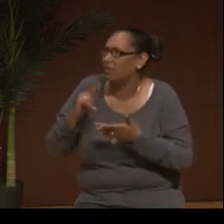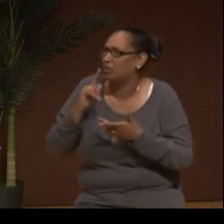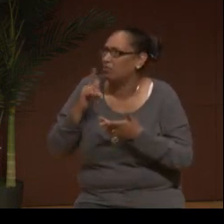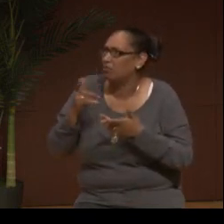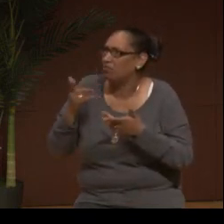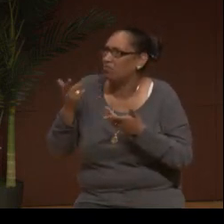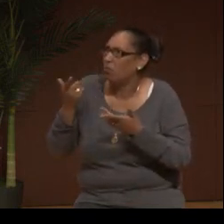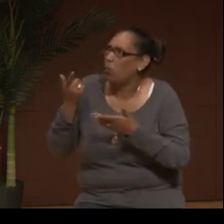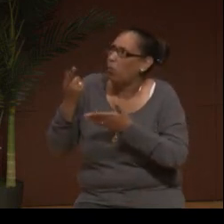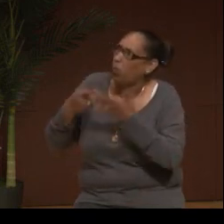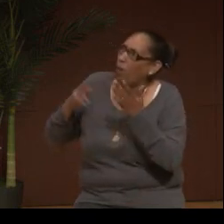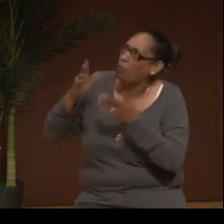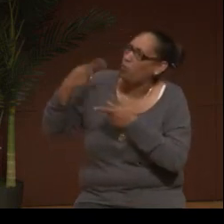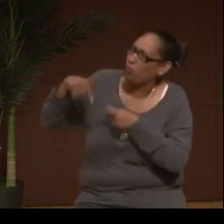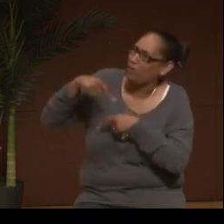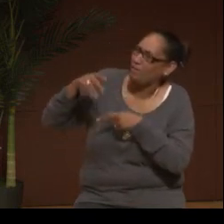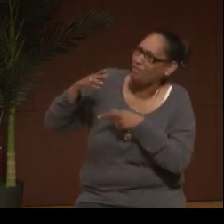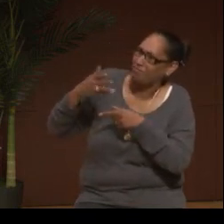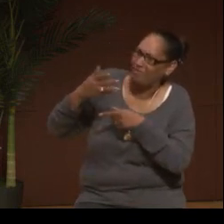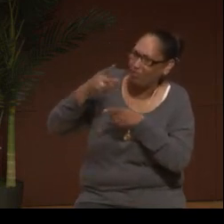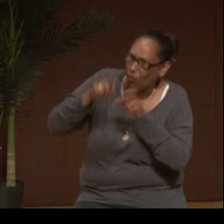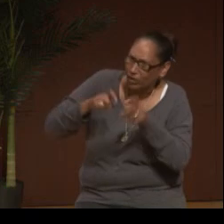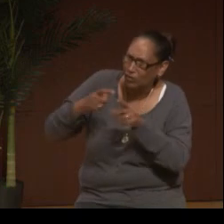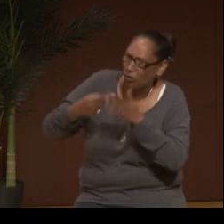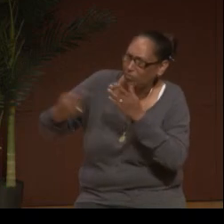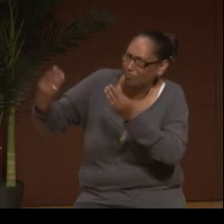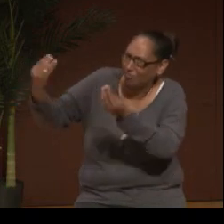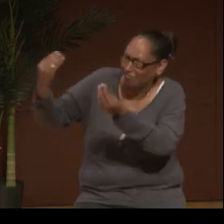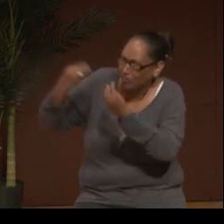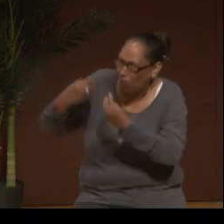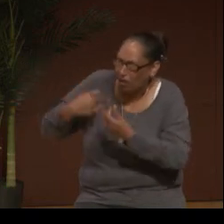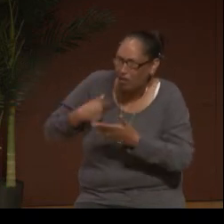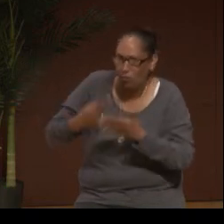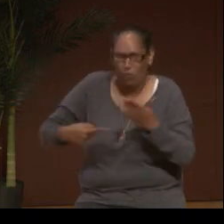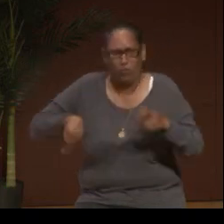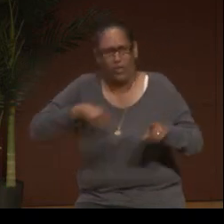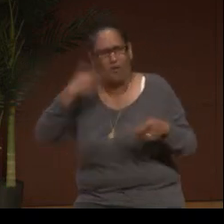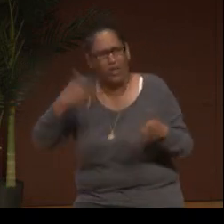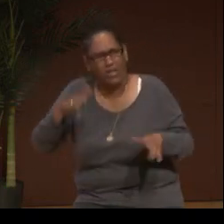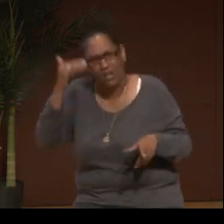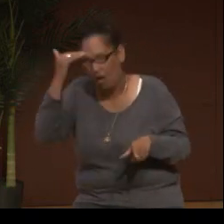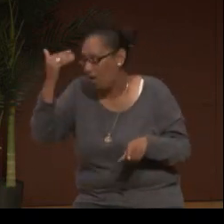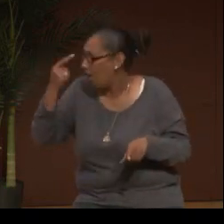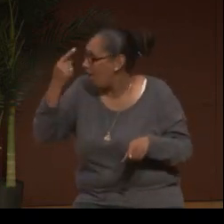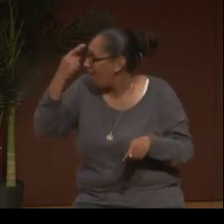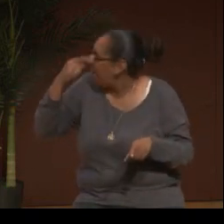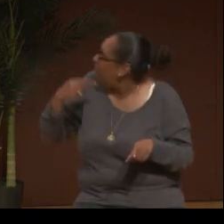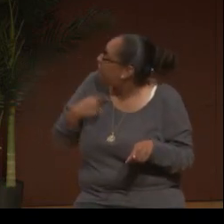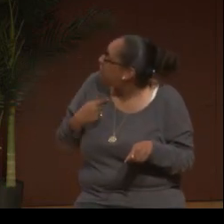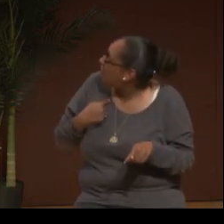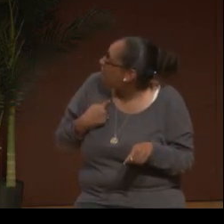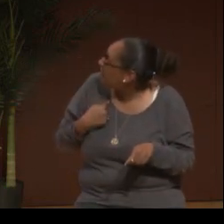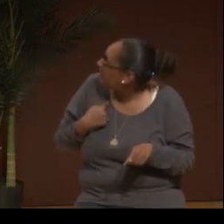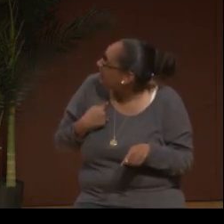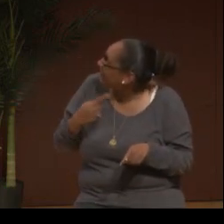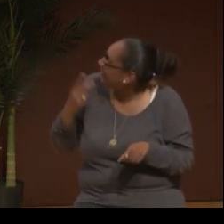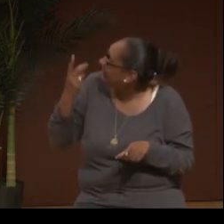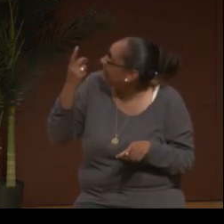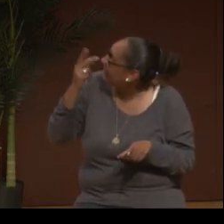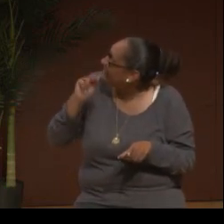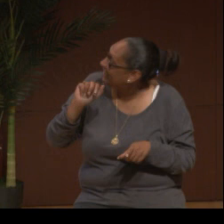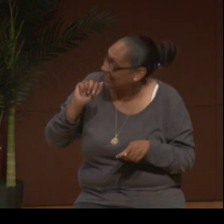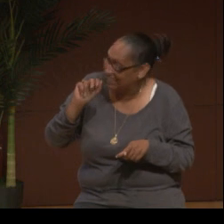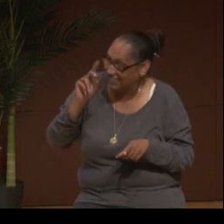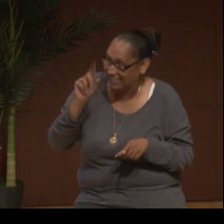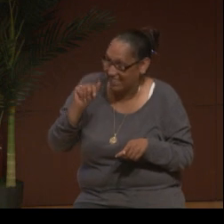what we think we know. And for me, okay, DNA has, that's right, DNA